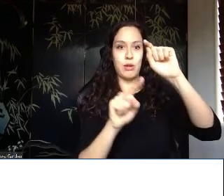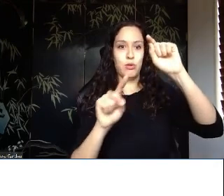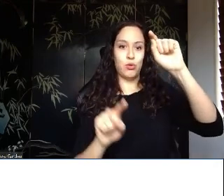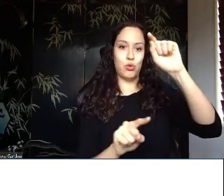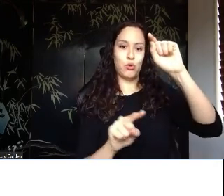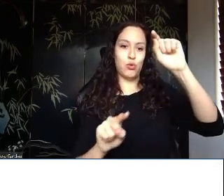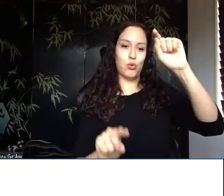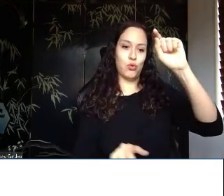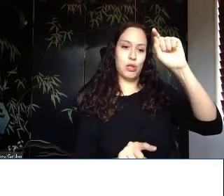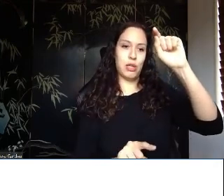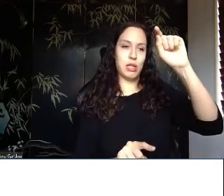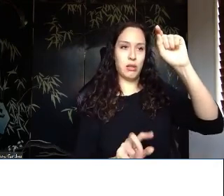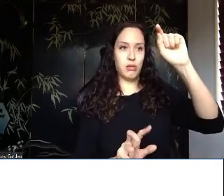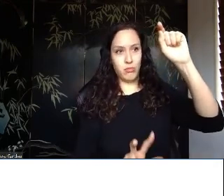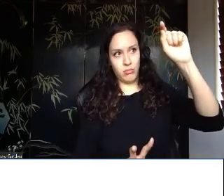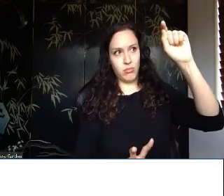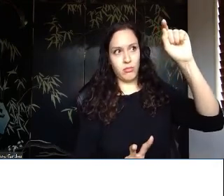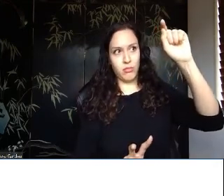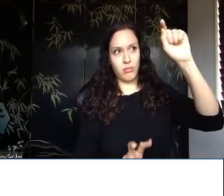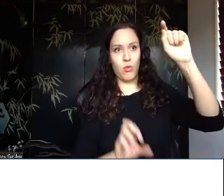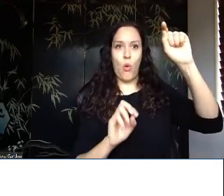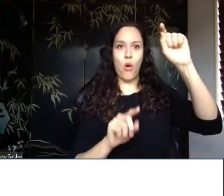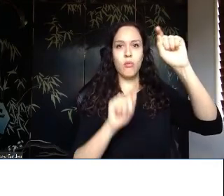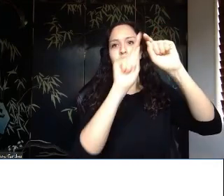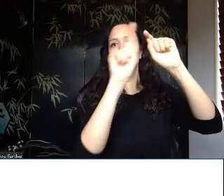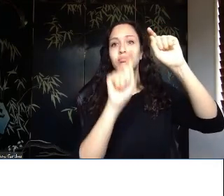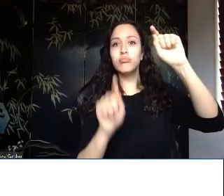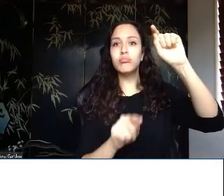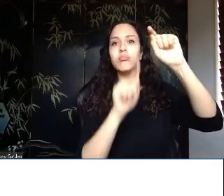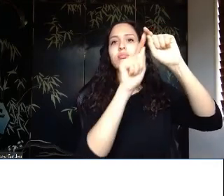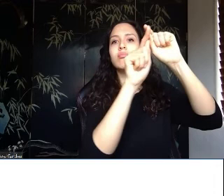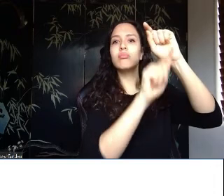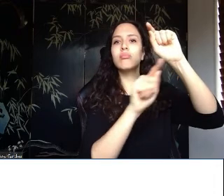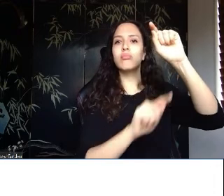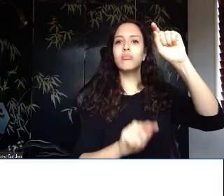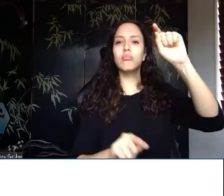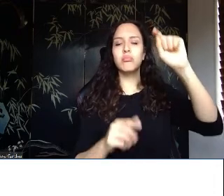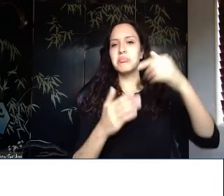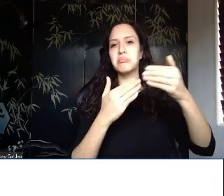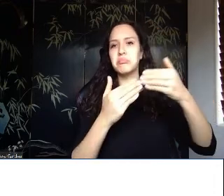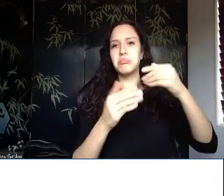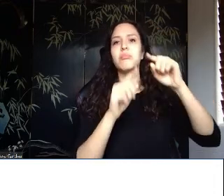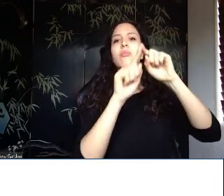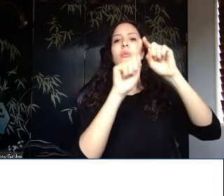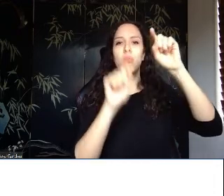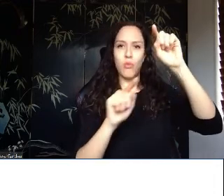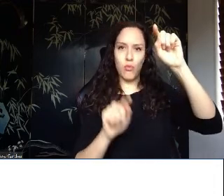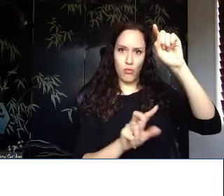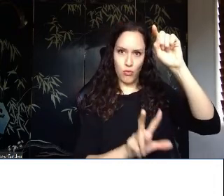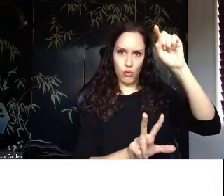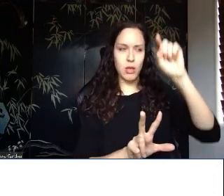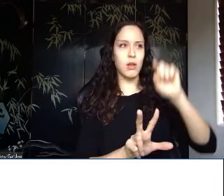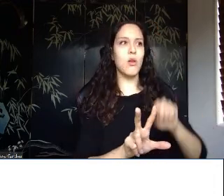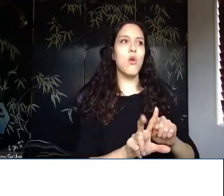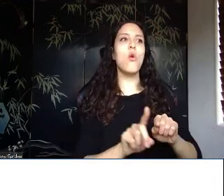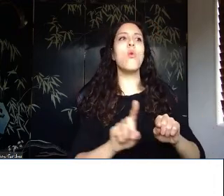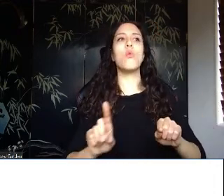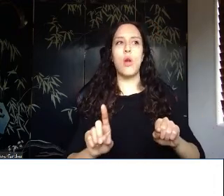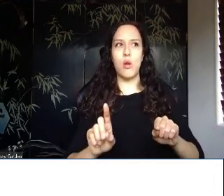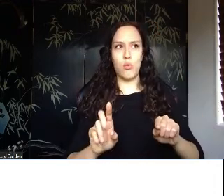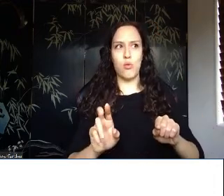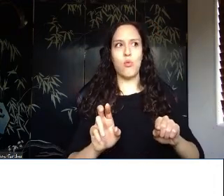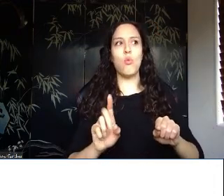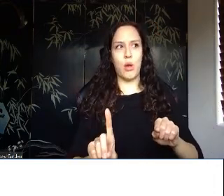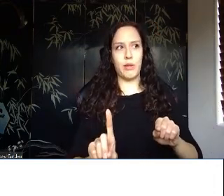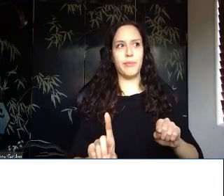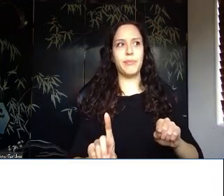right, or you can go the other way. It really doesn't make a difference. And then I'm going to go to the right 1. Like you can go up for the loop, or you